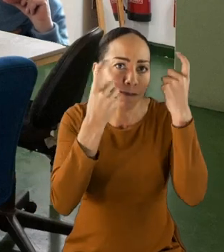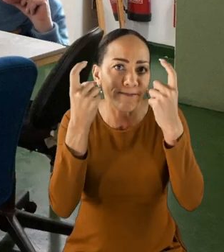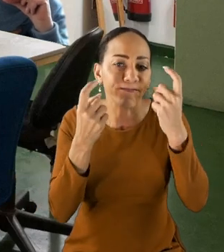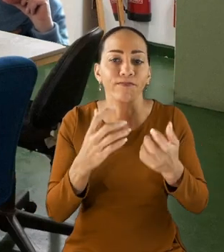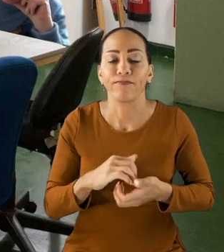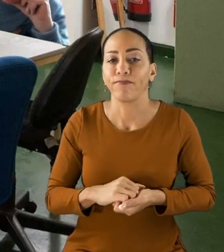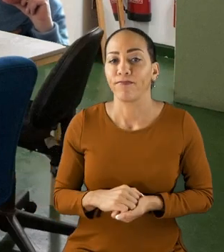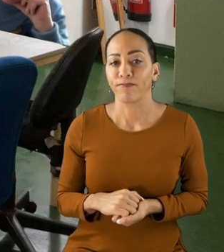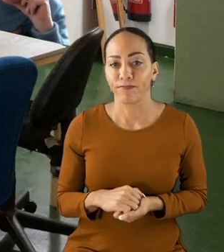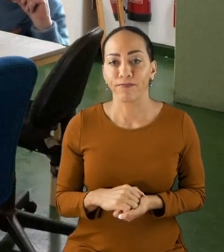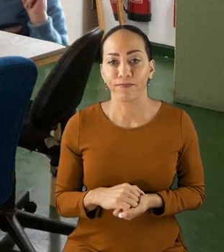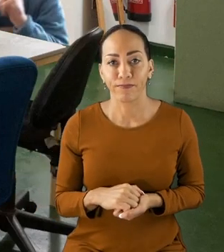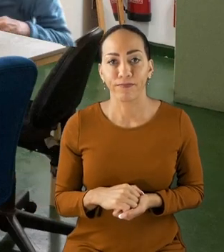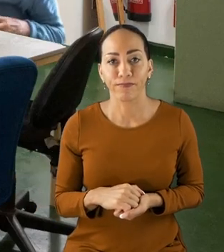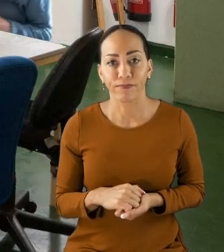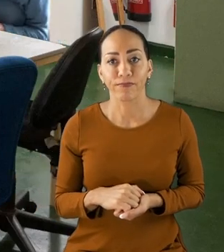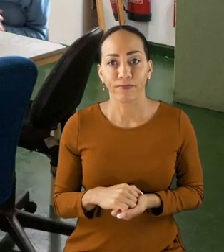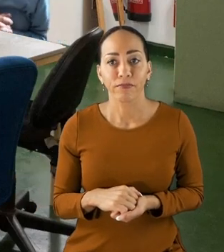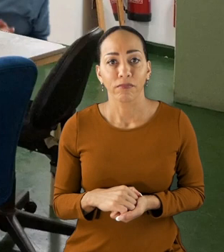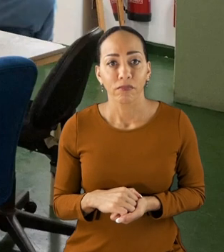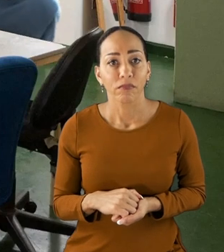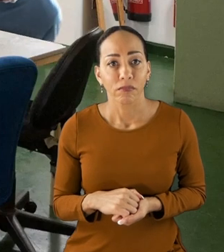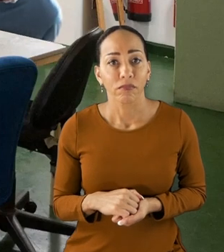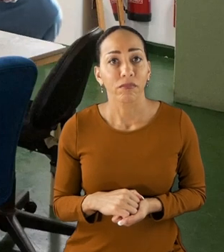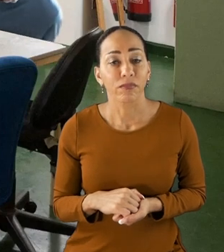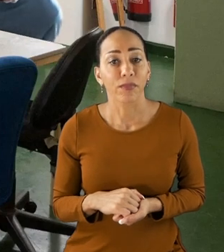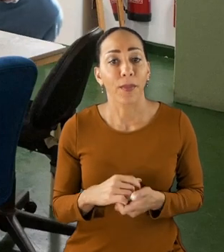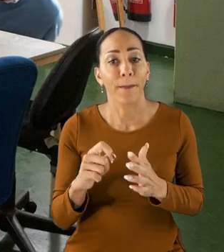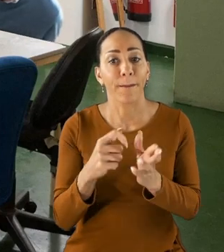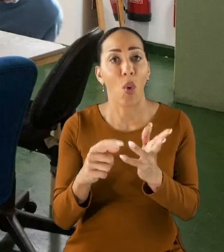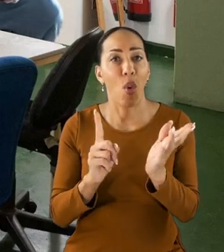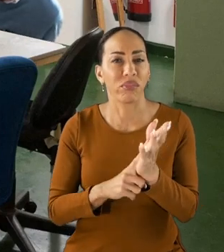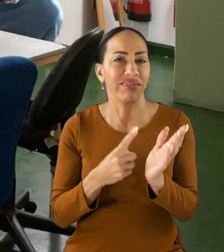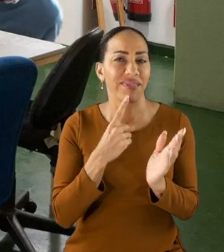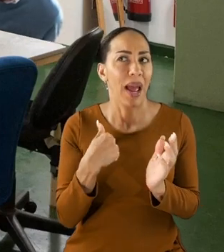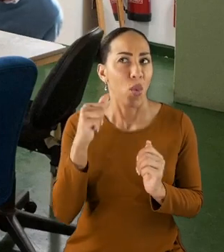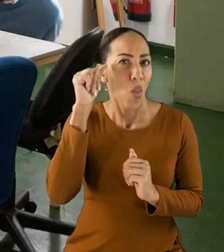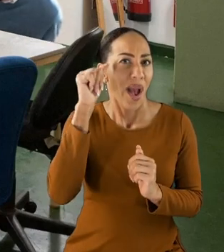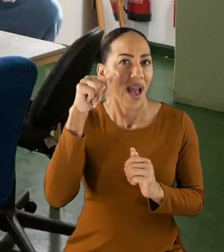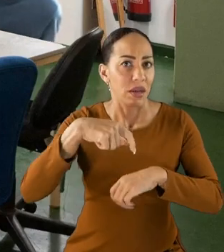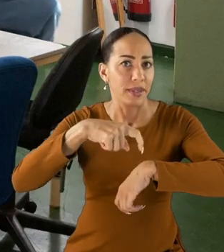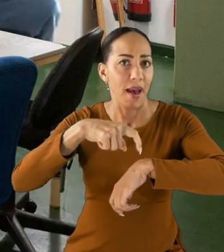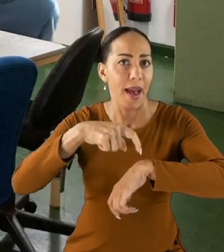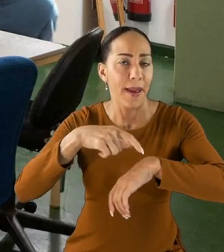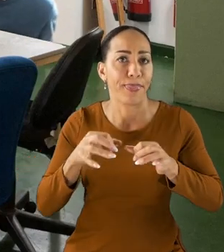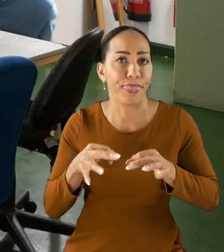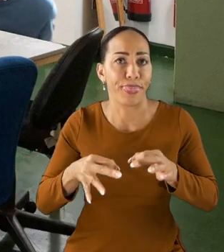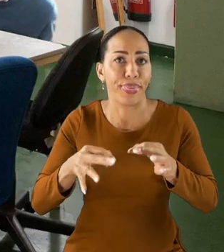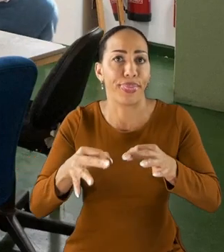Mm-hmm. We're a little bit helpful to think about. It really would be. I'm just conscious we're running a little bit over time on our